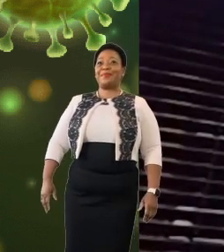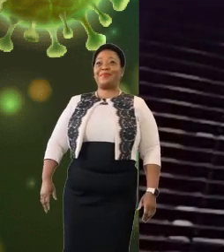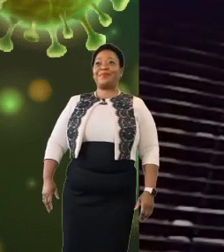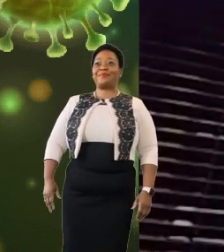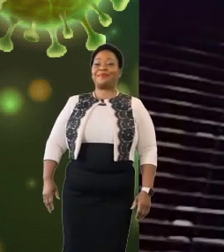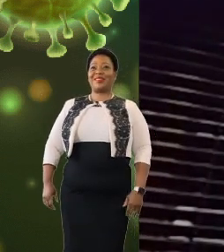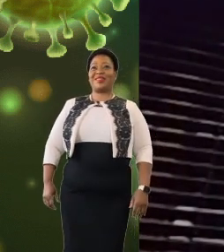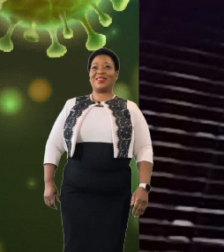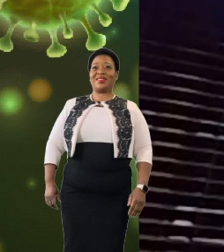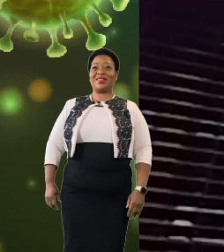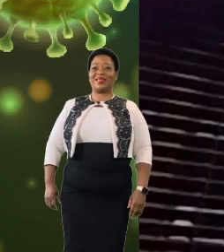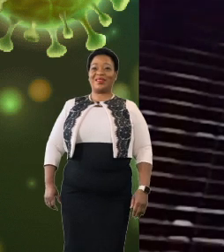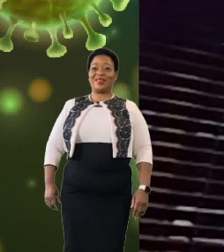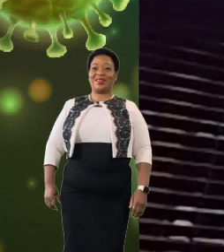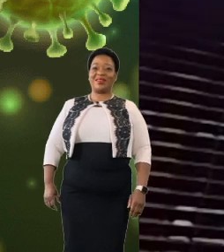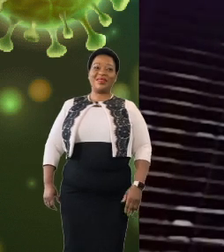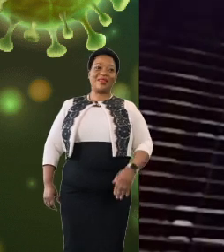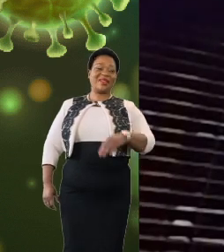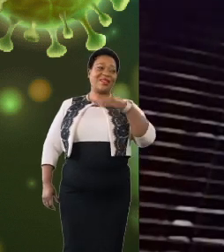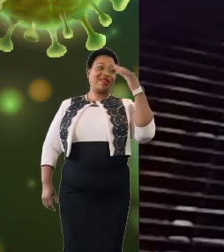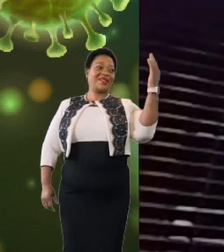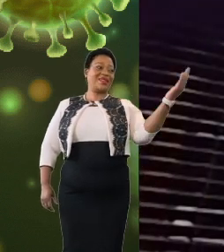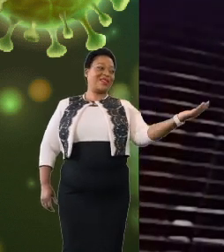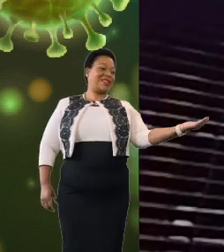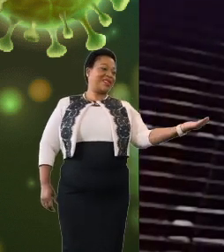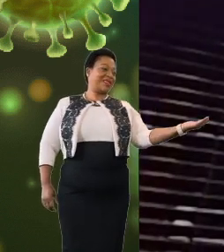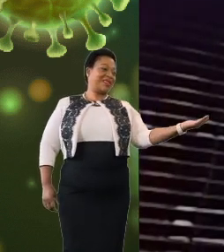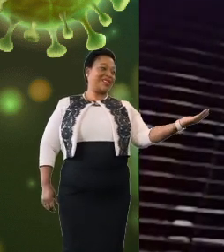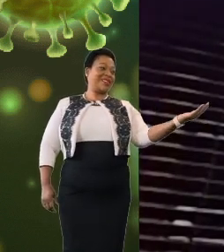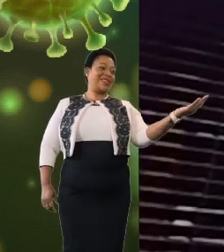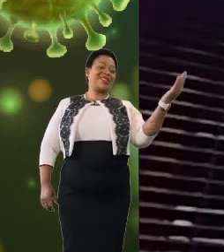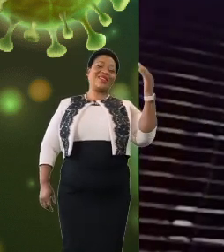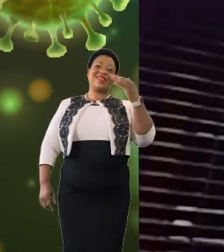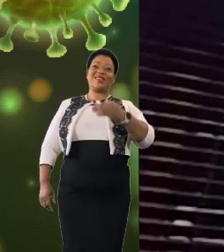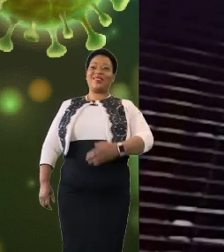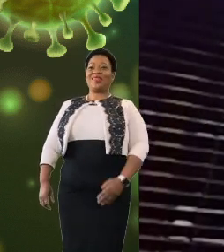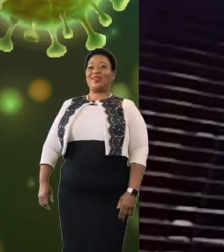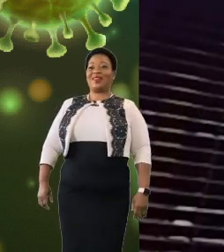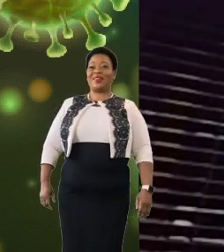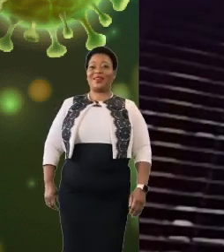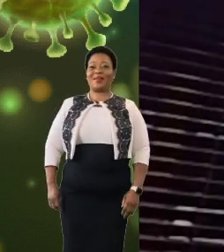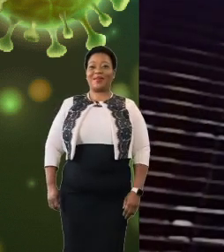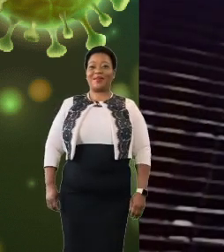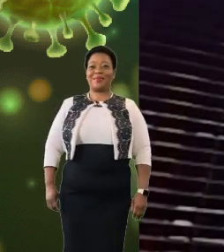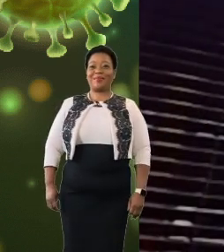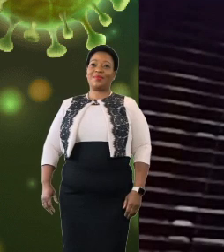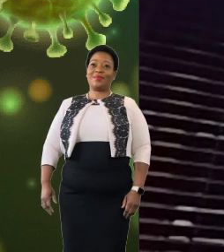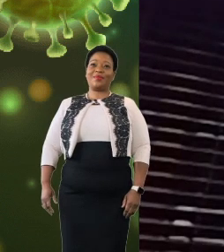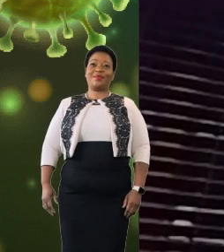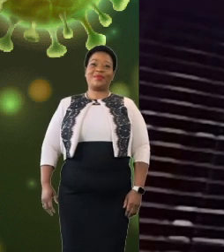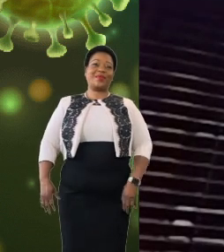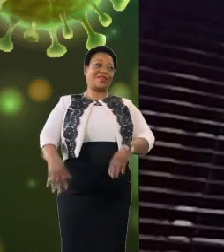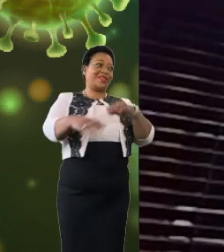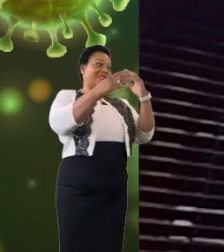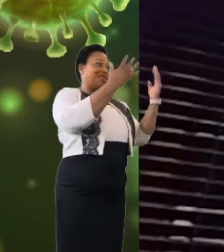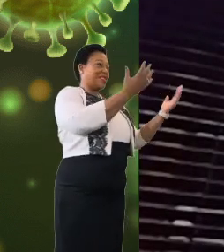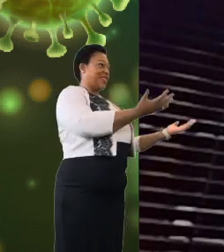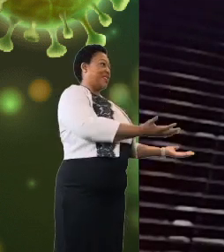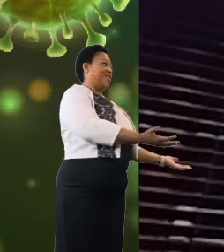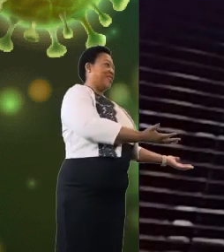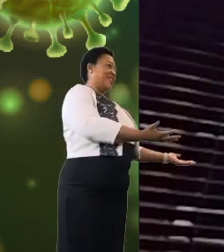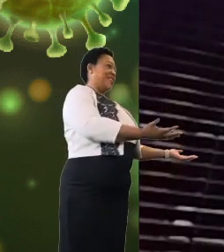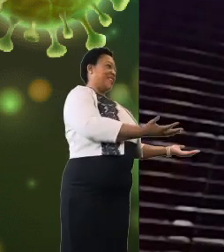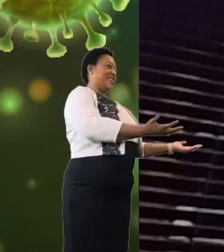another application. And after the application, they will be asked for another application and all sorts of red